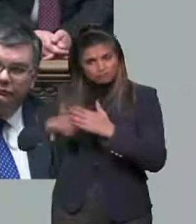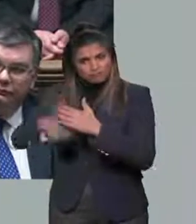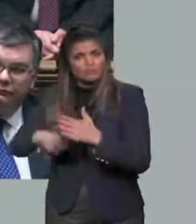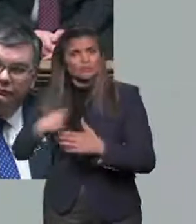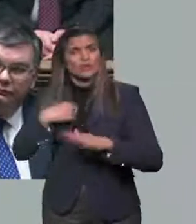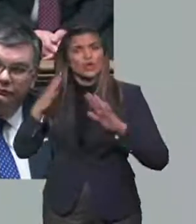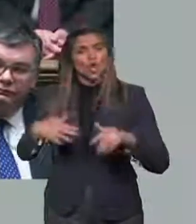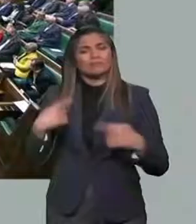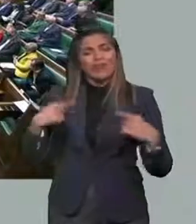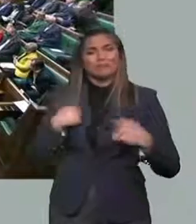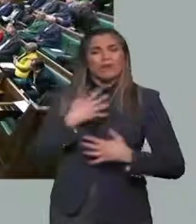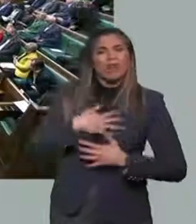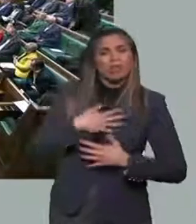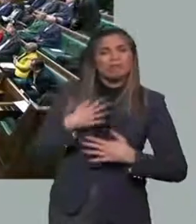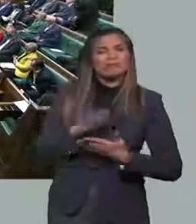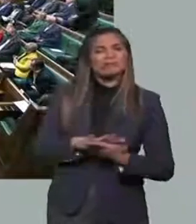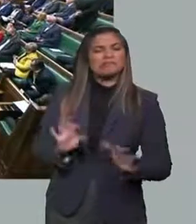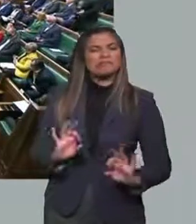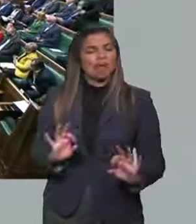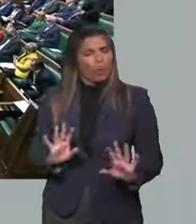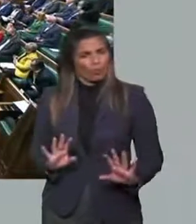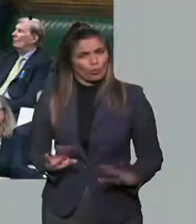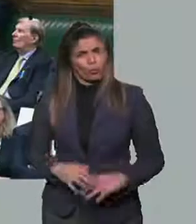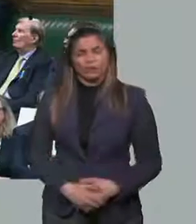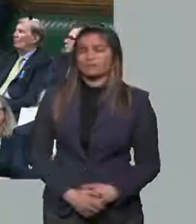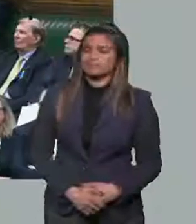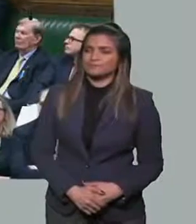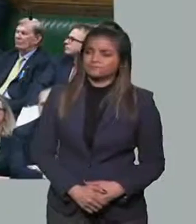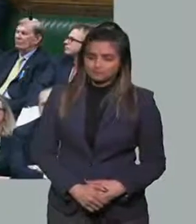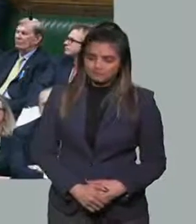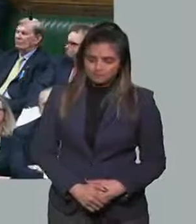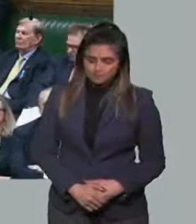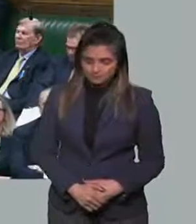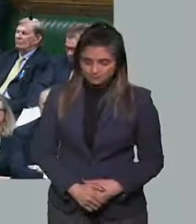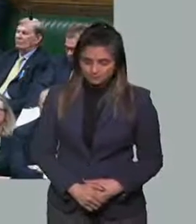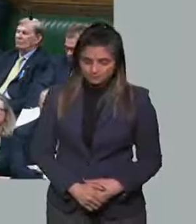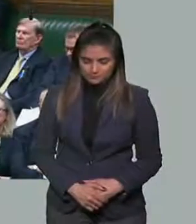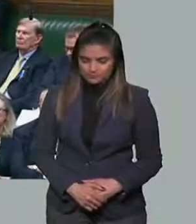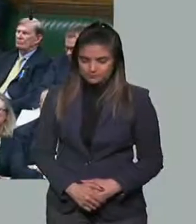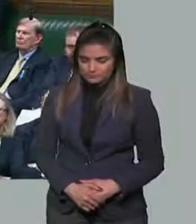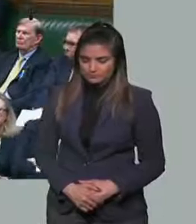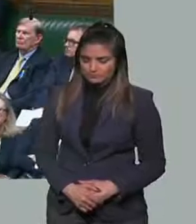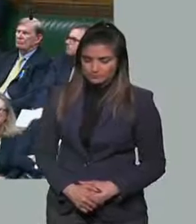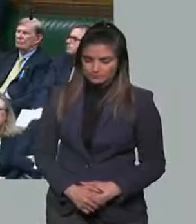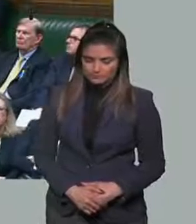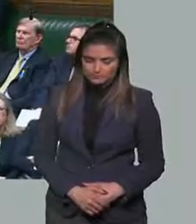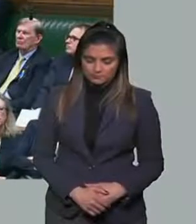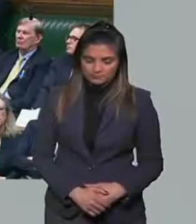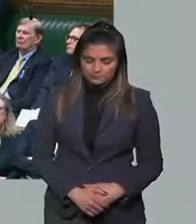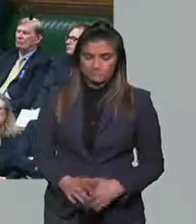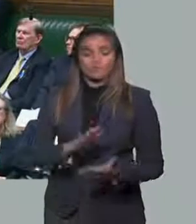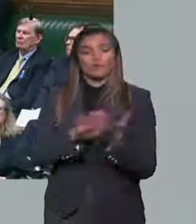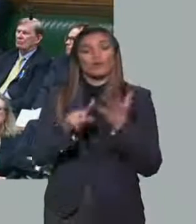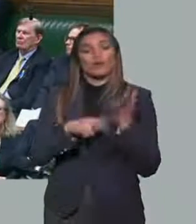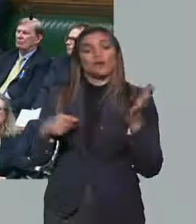moral red lines to be blurred. Tom Hunt. Thank you very much, Mr. Speaker. Rousseau once said about the Polish people, "You may